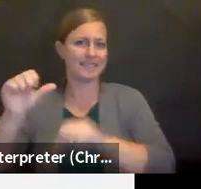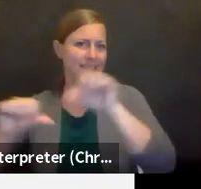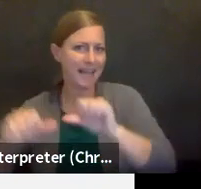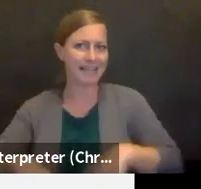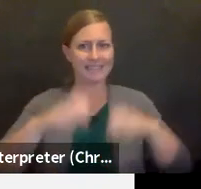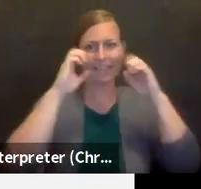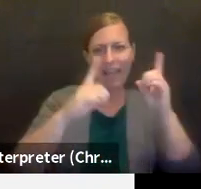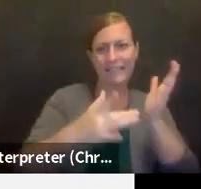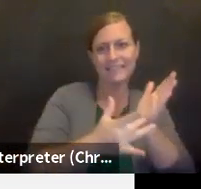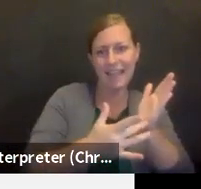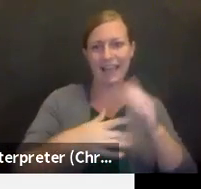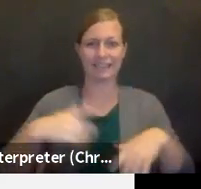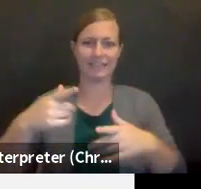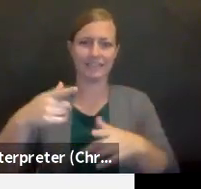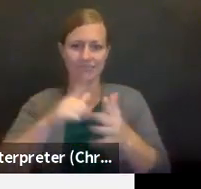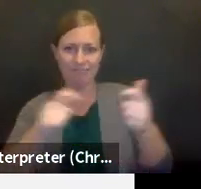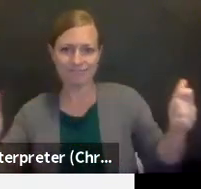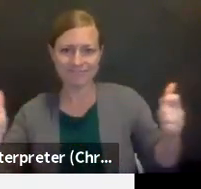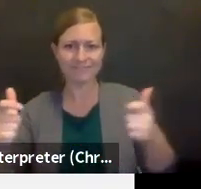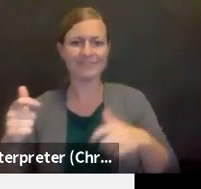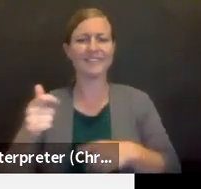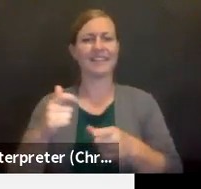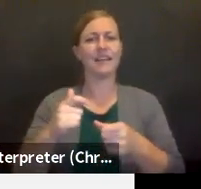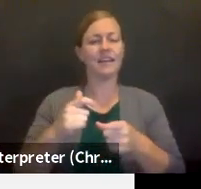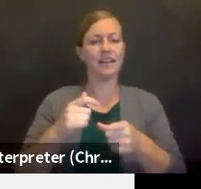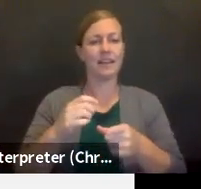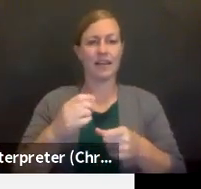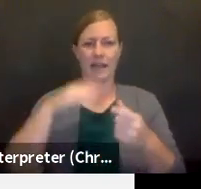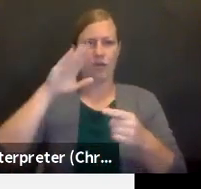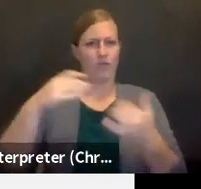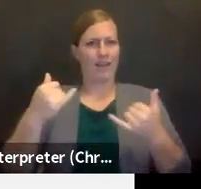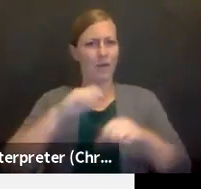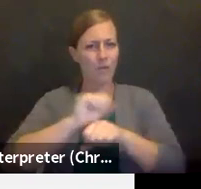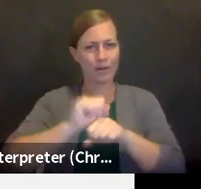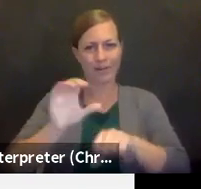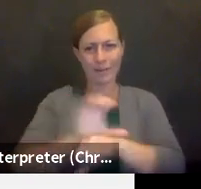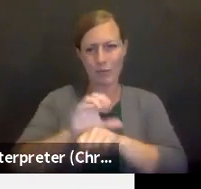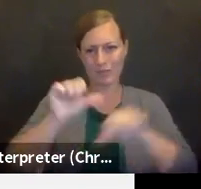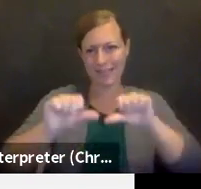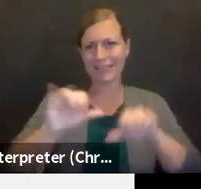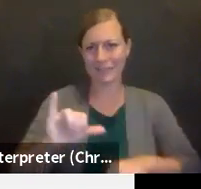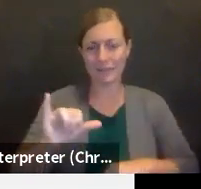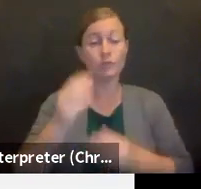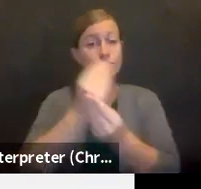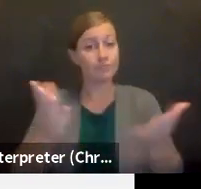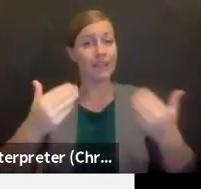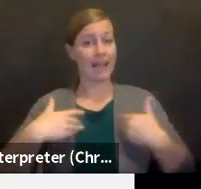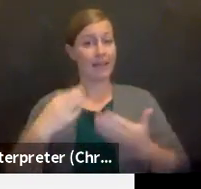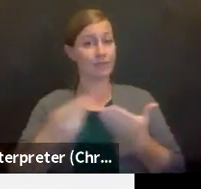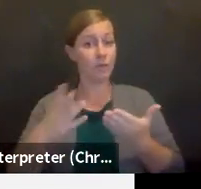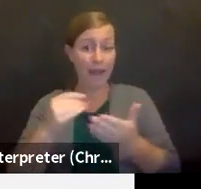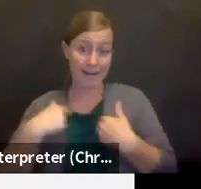I know we're working on the computer science one right now too. So be aware that these resources are available. They even have a world